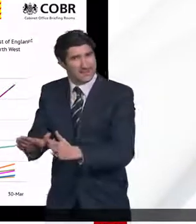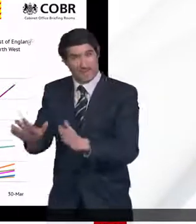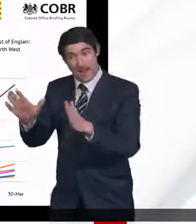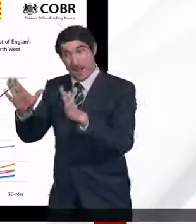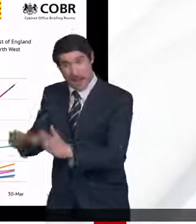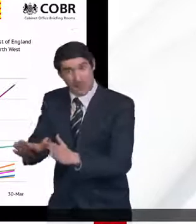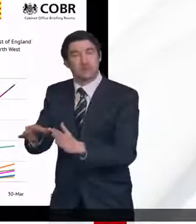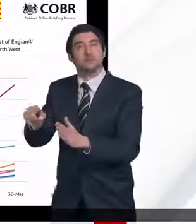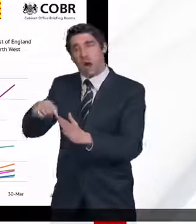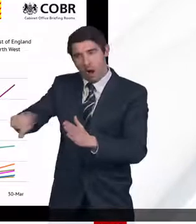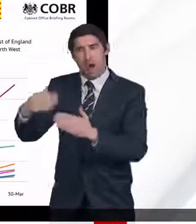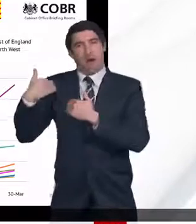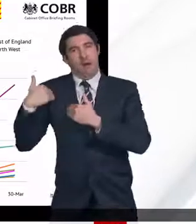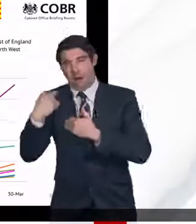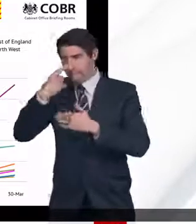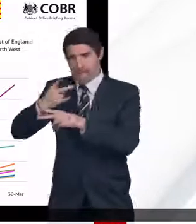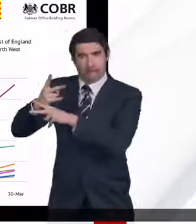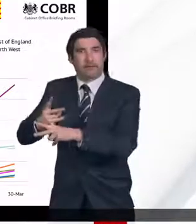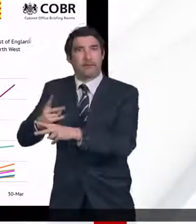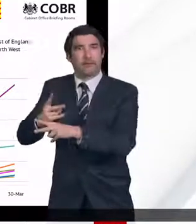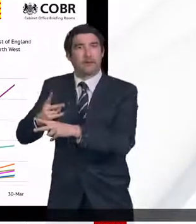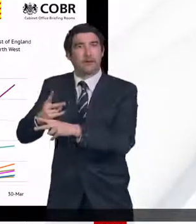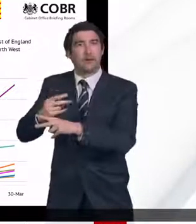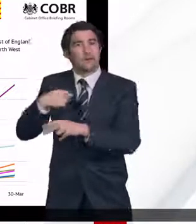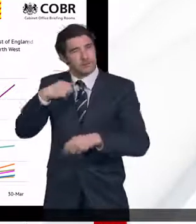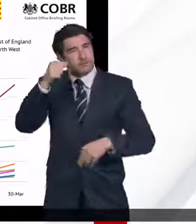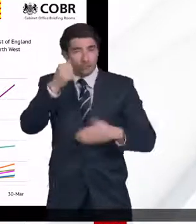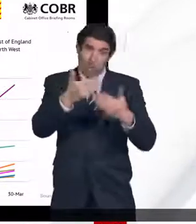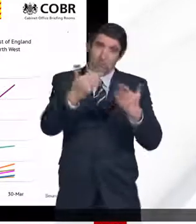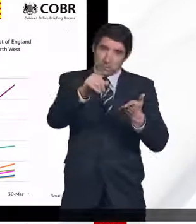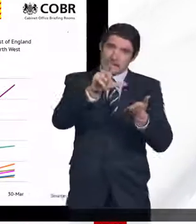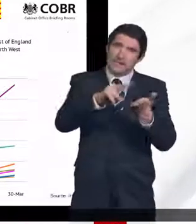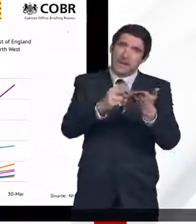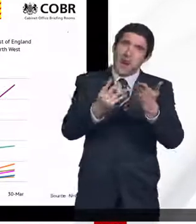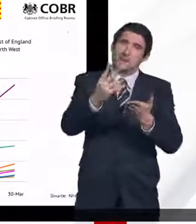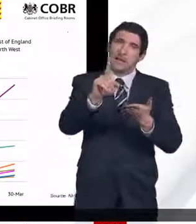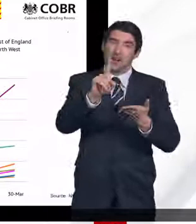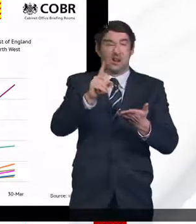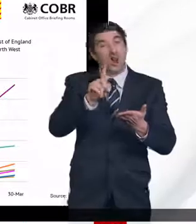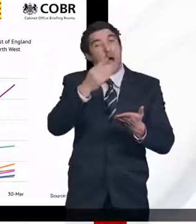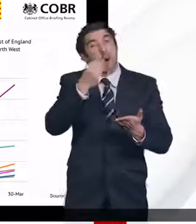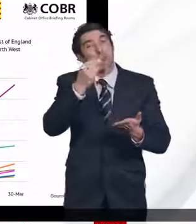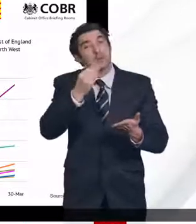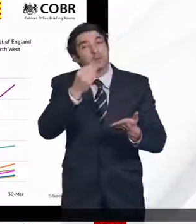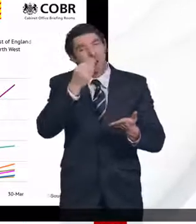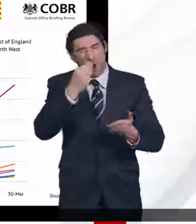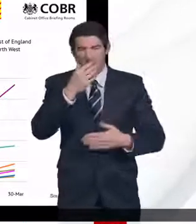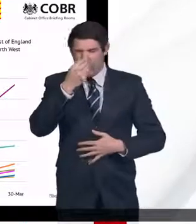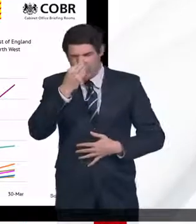people, Covid-19 is a mild flu-like illness, a heavy cold. But for a small percentage of